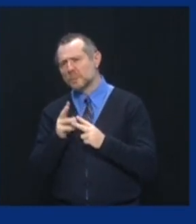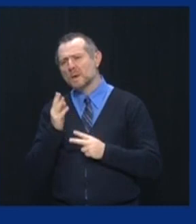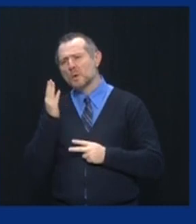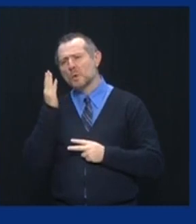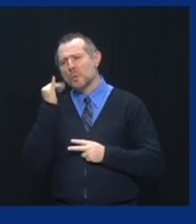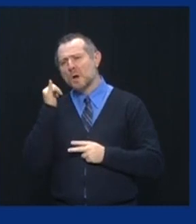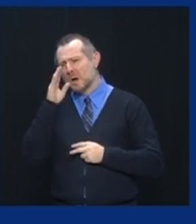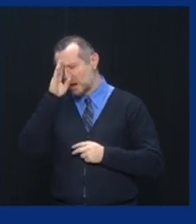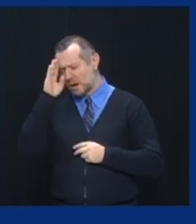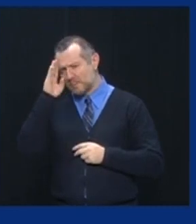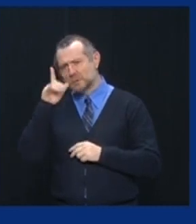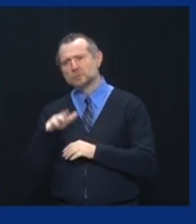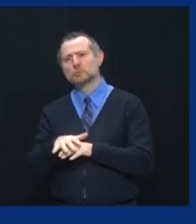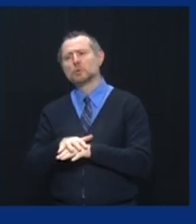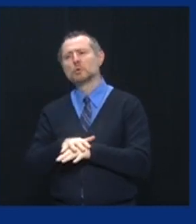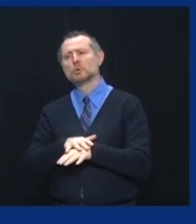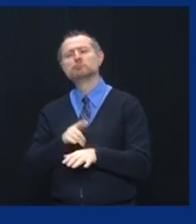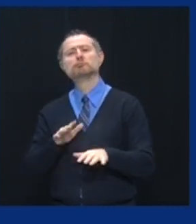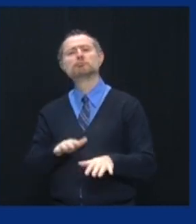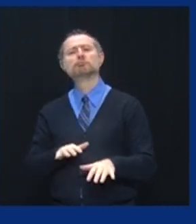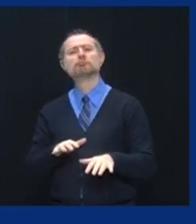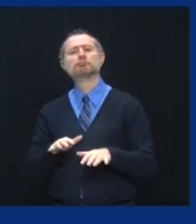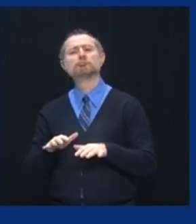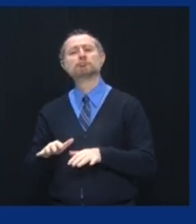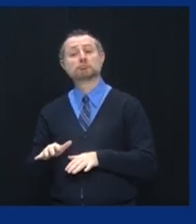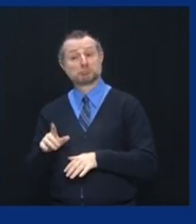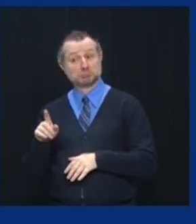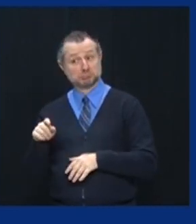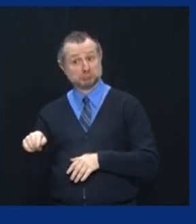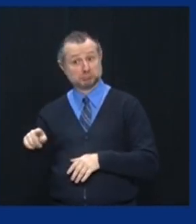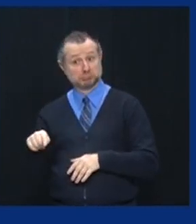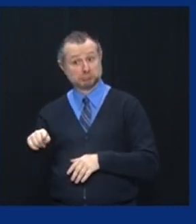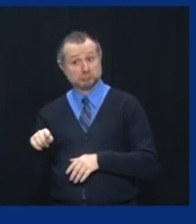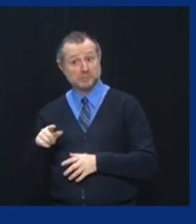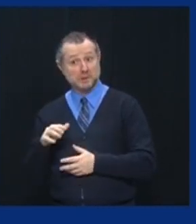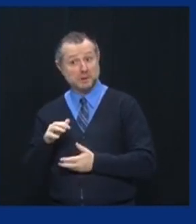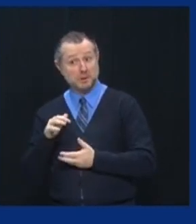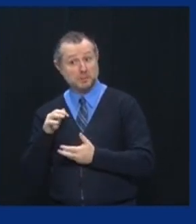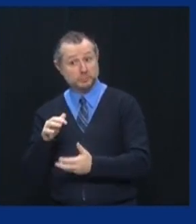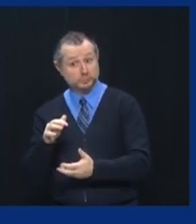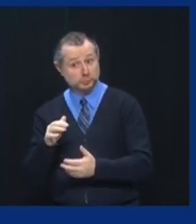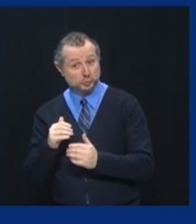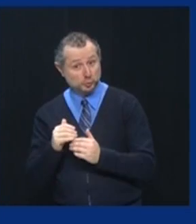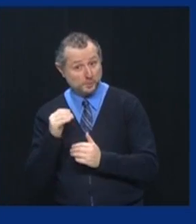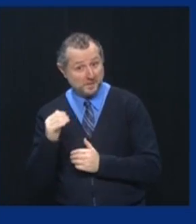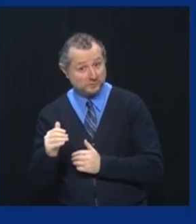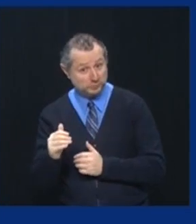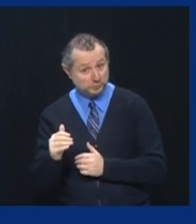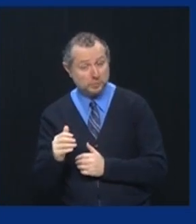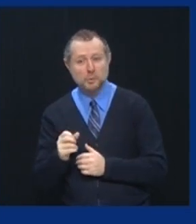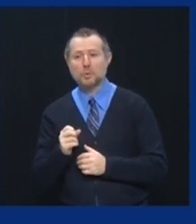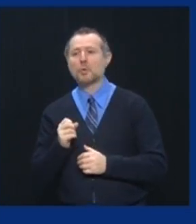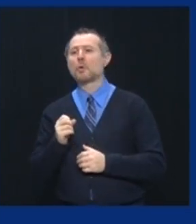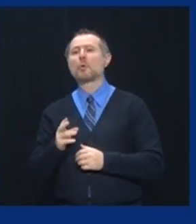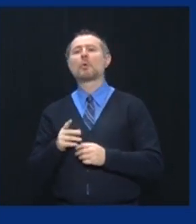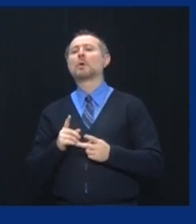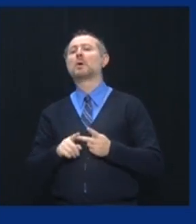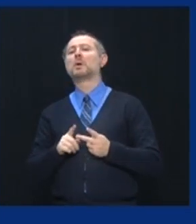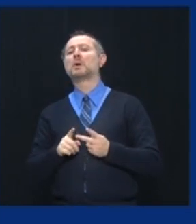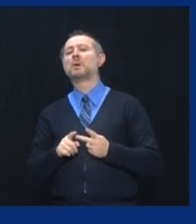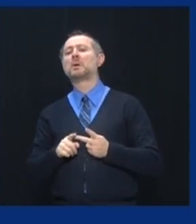slow? Is it possible that they maybe were over-allocated vaccines? And then also, what's